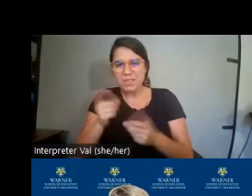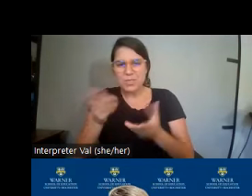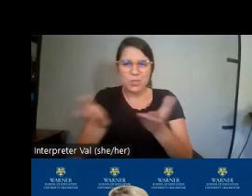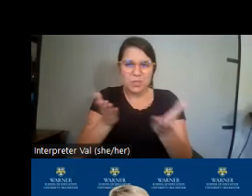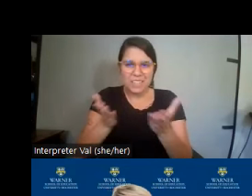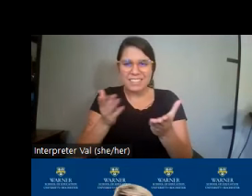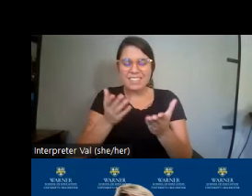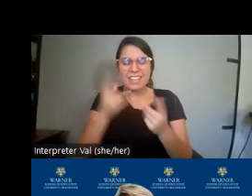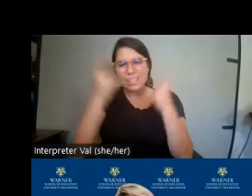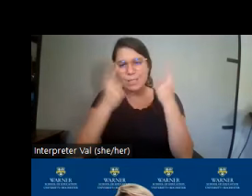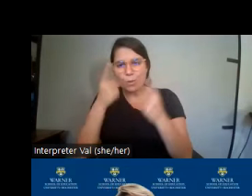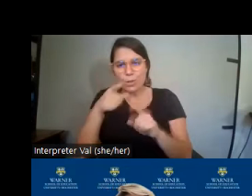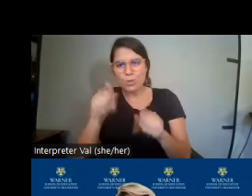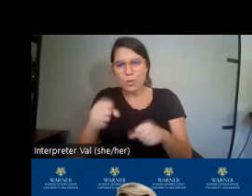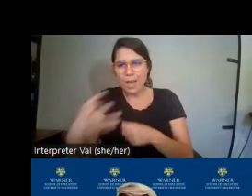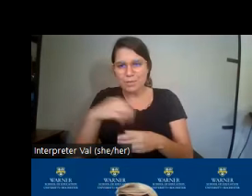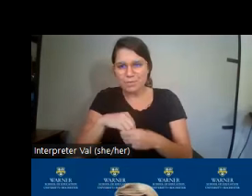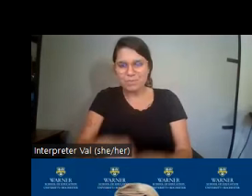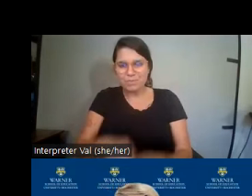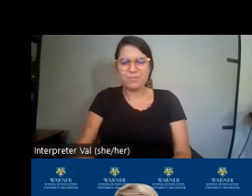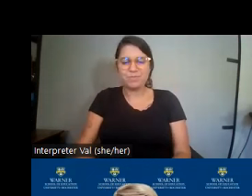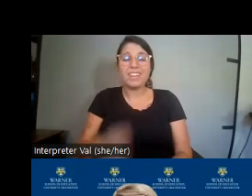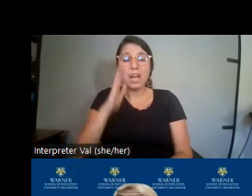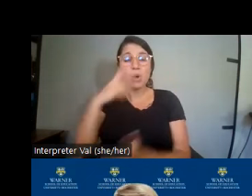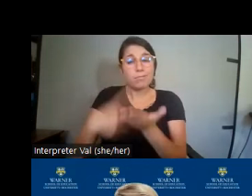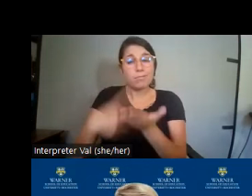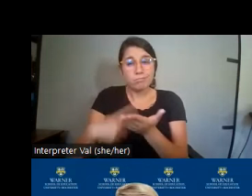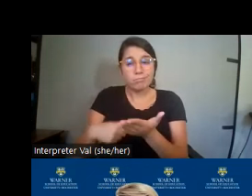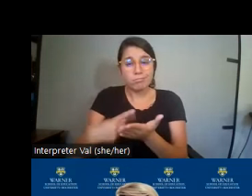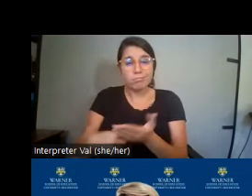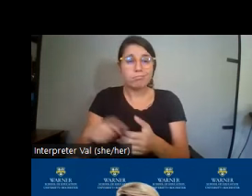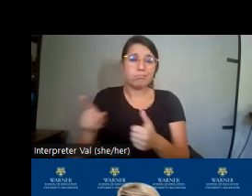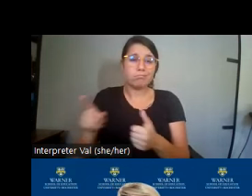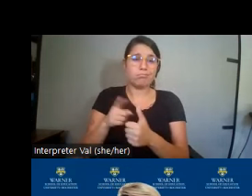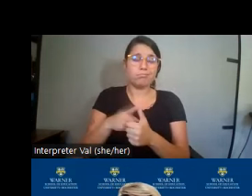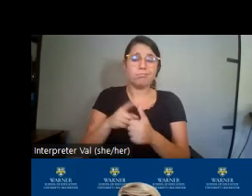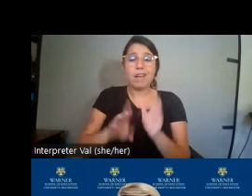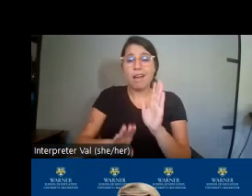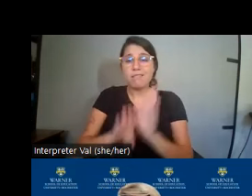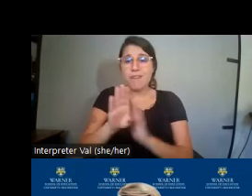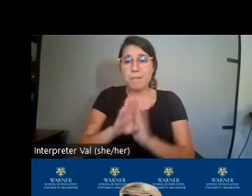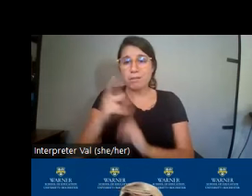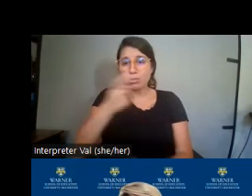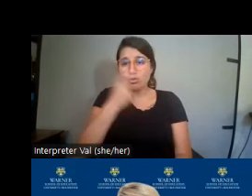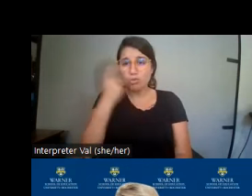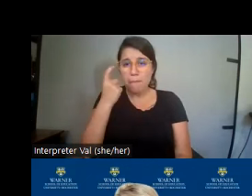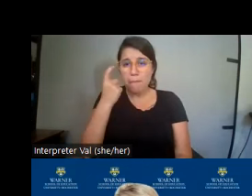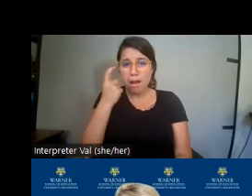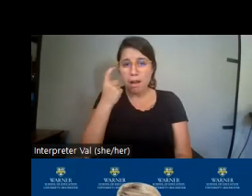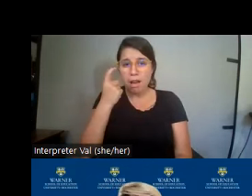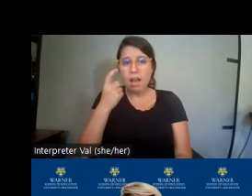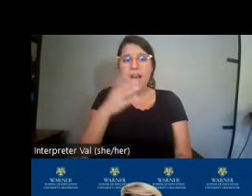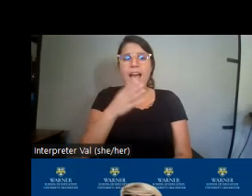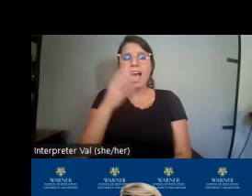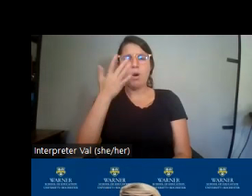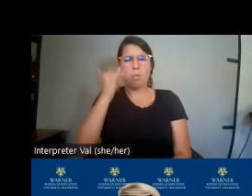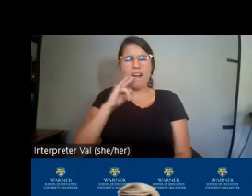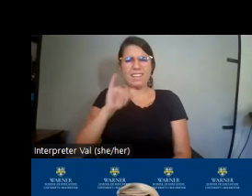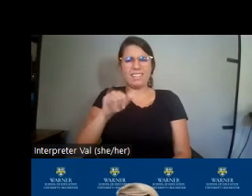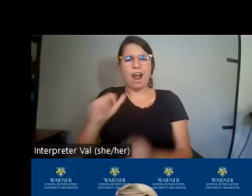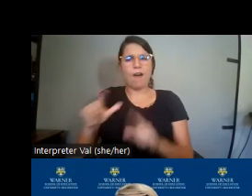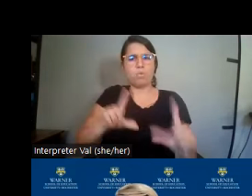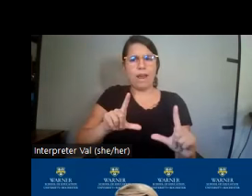considerations. So we're going to talk a little bit about what developmental trauma is and why we consider it a framework versus a